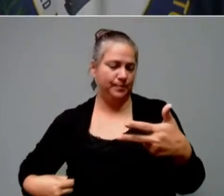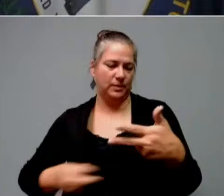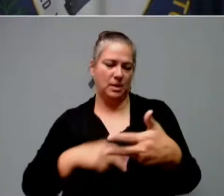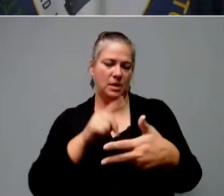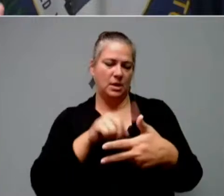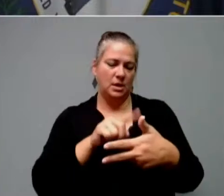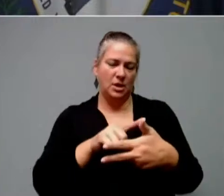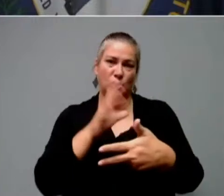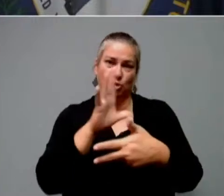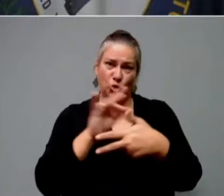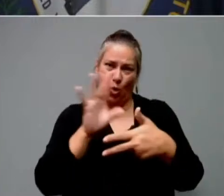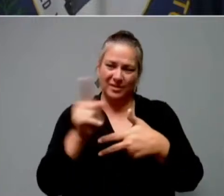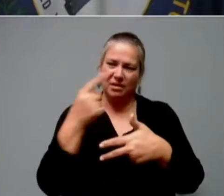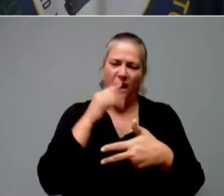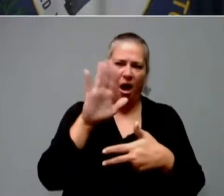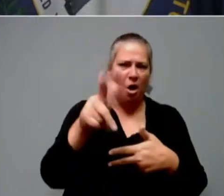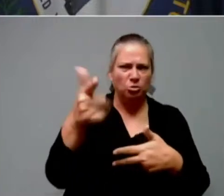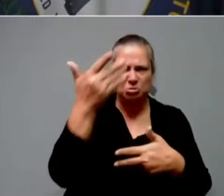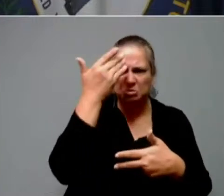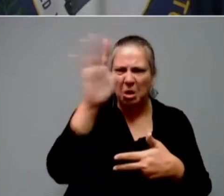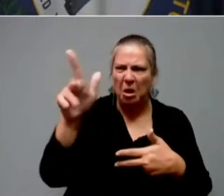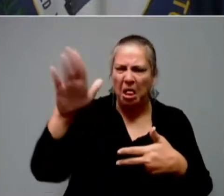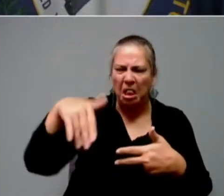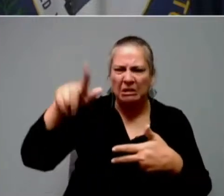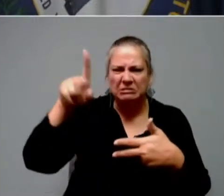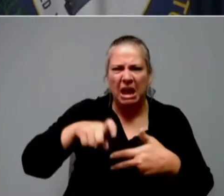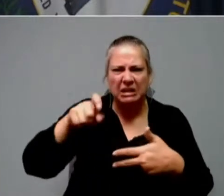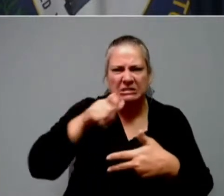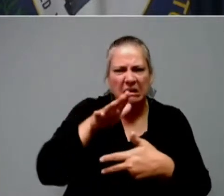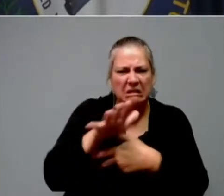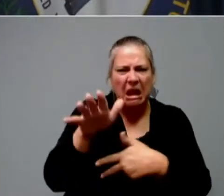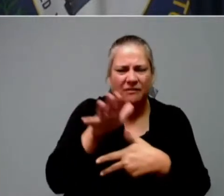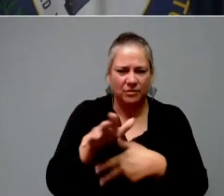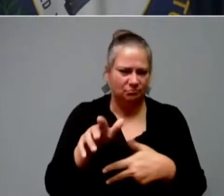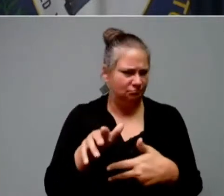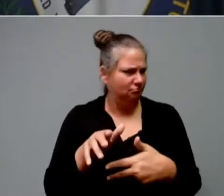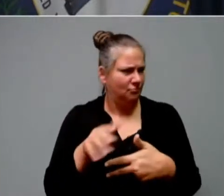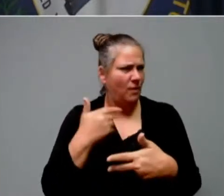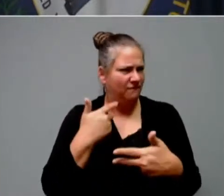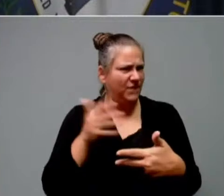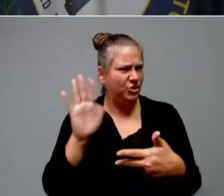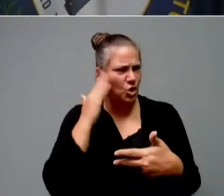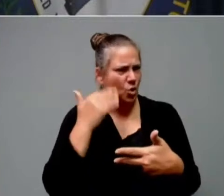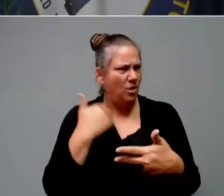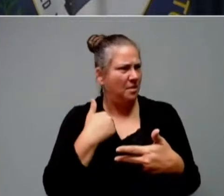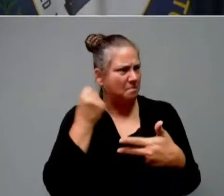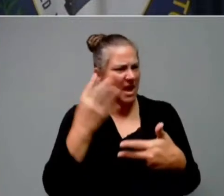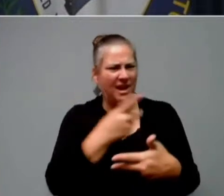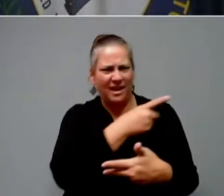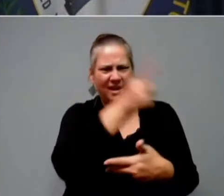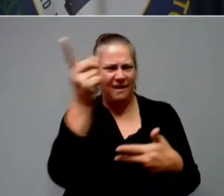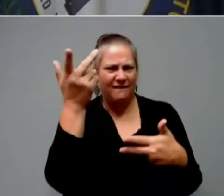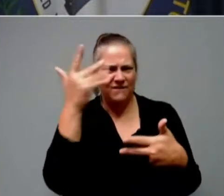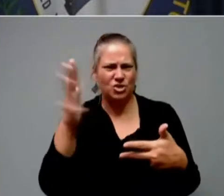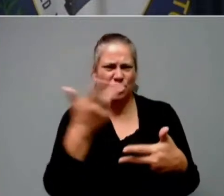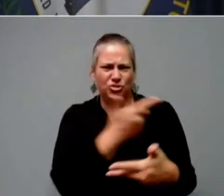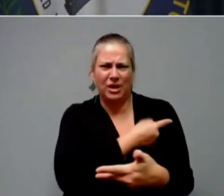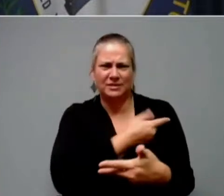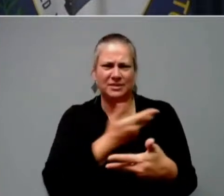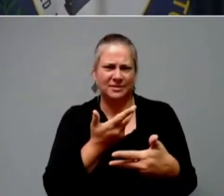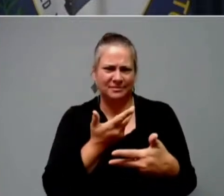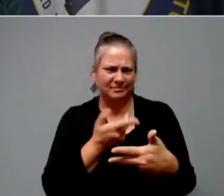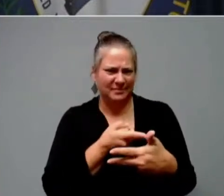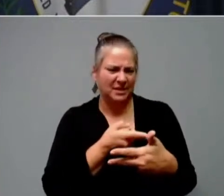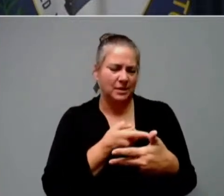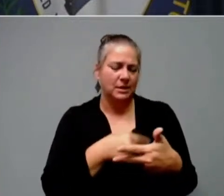about it, or it hasn't been tested enough. More than half all Americans have had the vaccine. So he'll go through that. Number